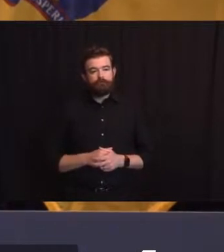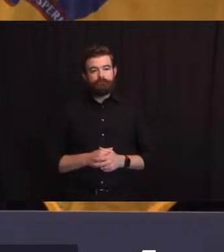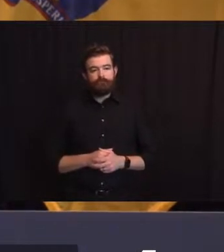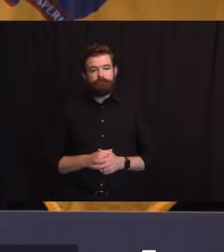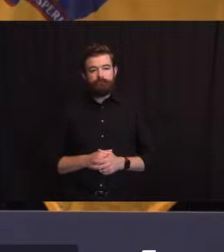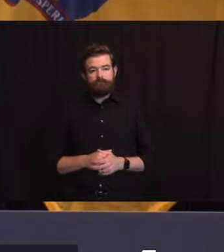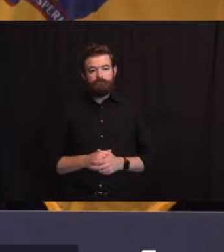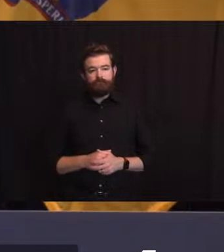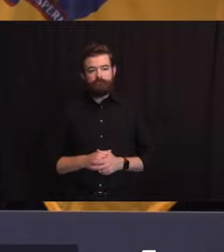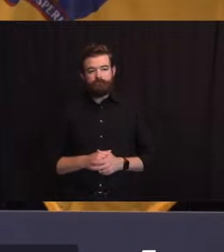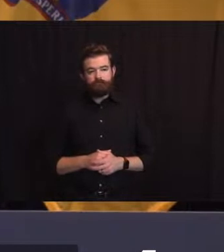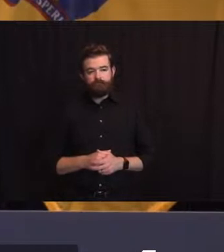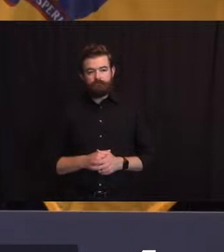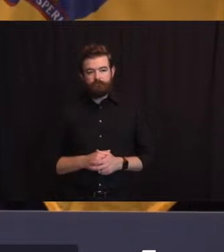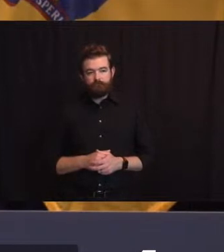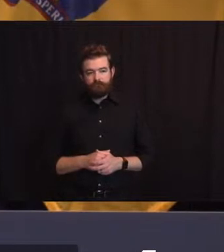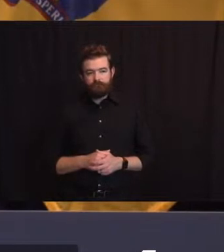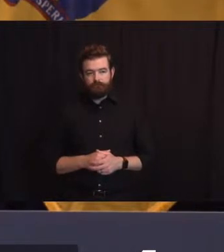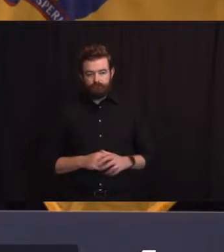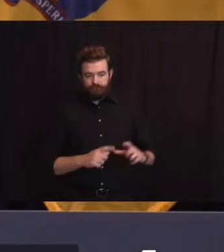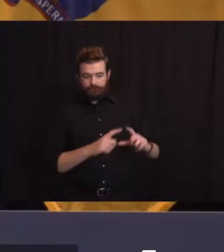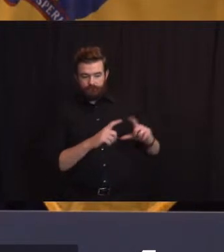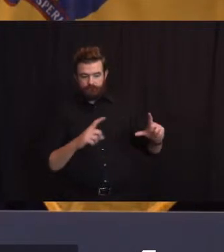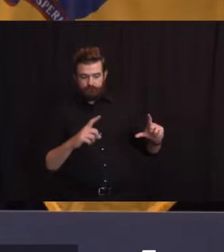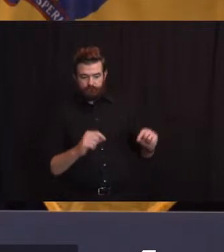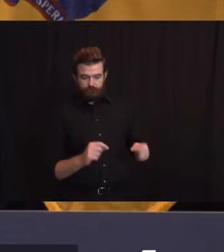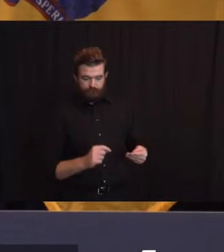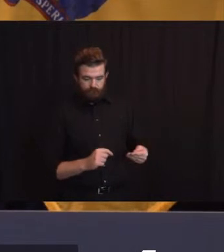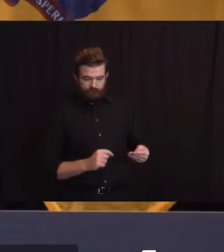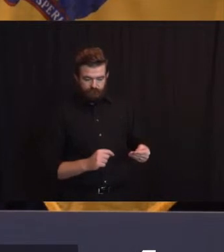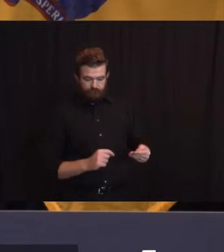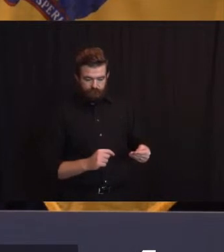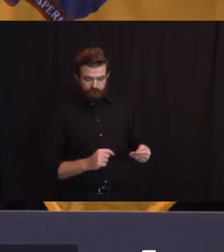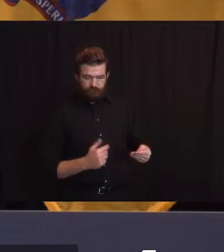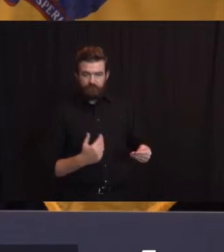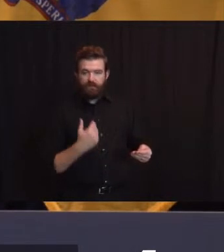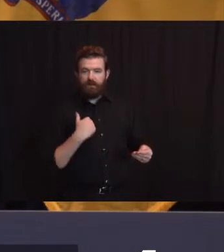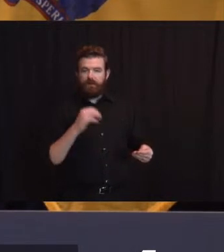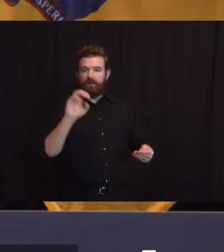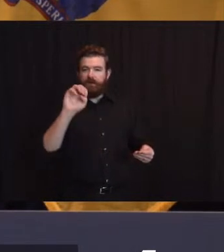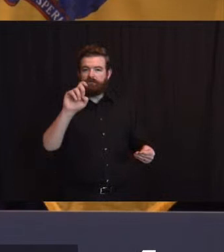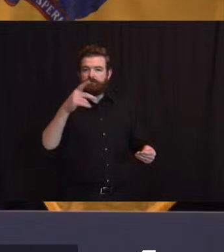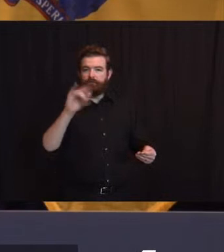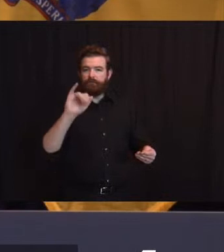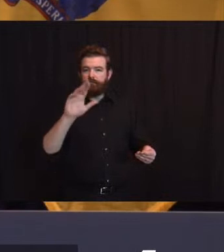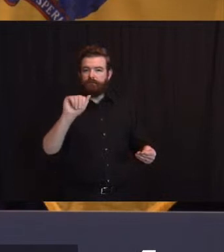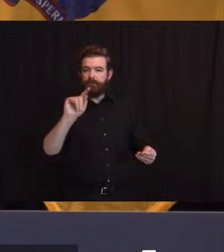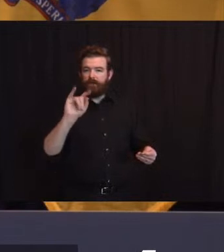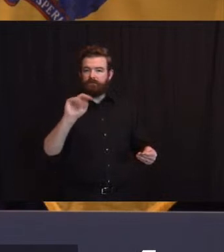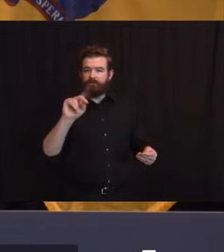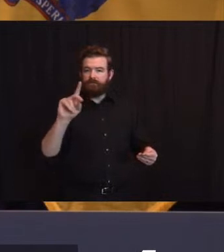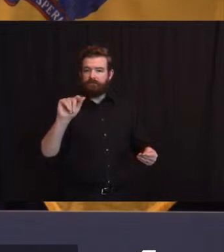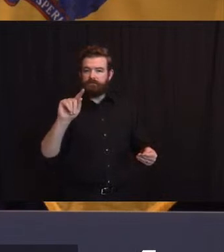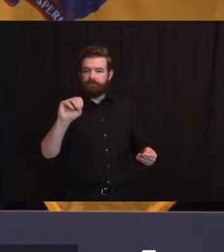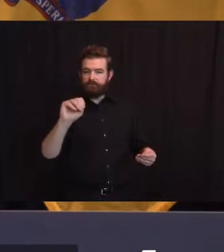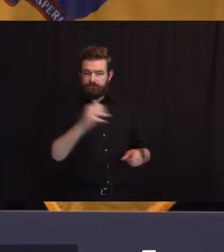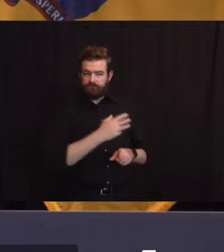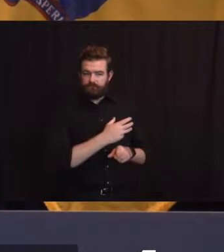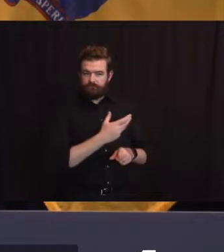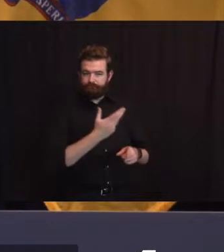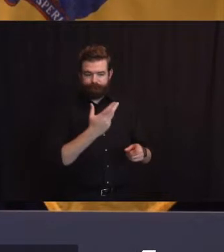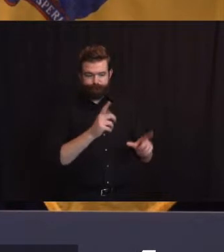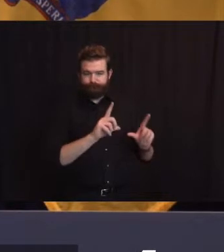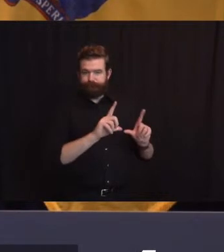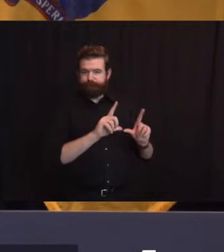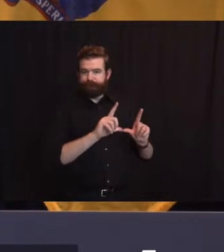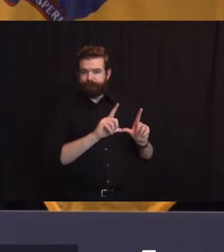shot down the line? Are you getting word on when, and if that is the case? Questions from Leela Staten. The disconnect between the CDC's